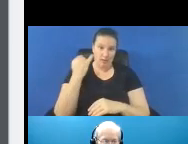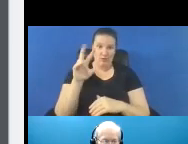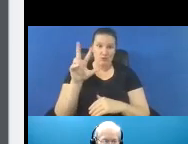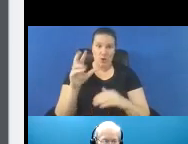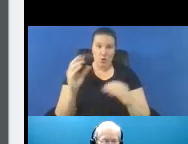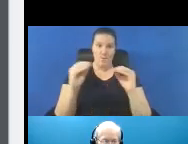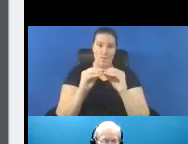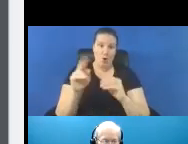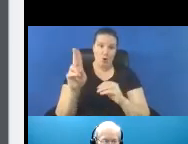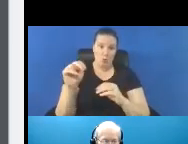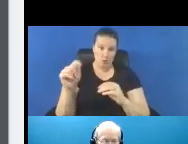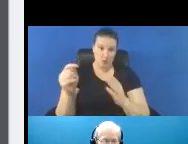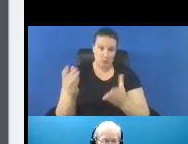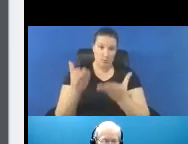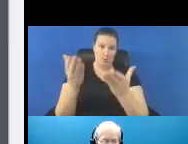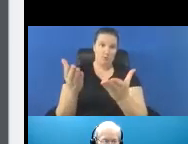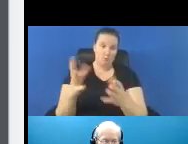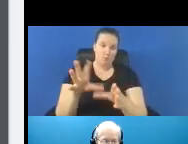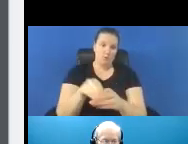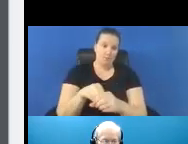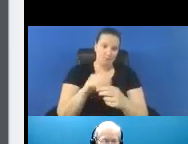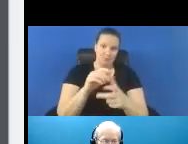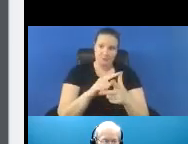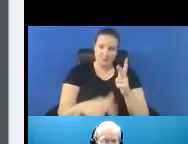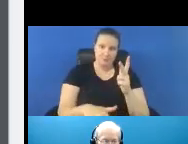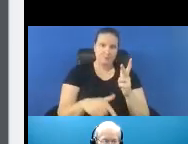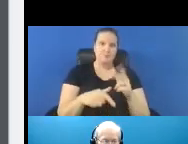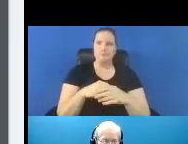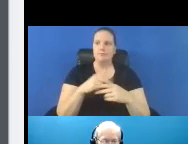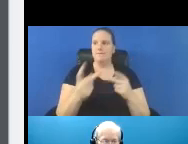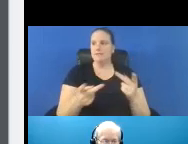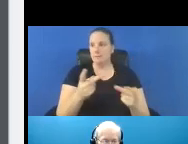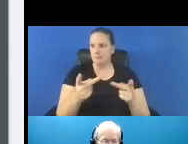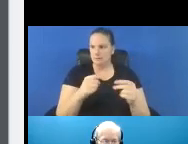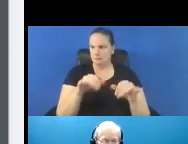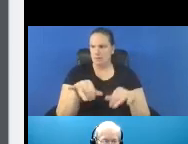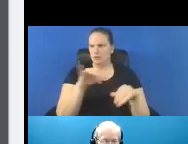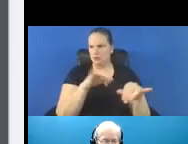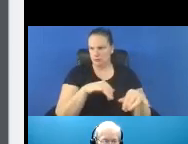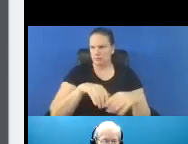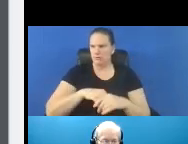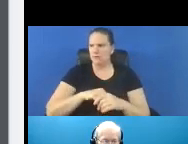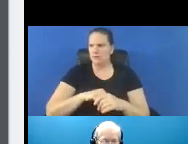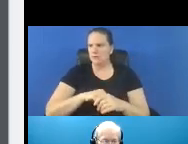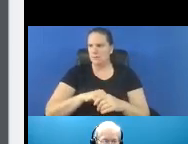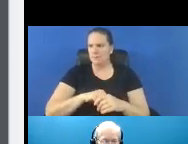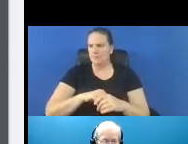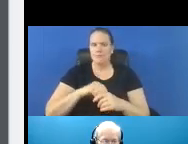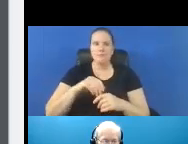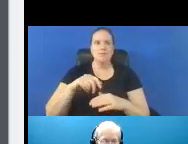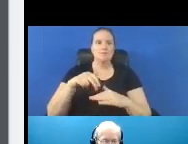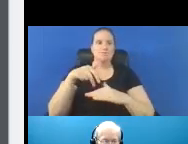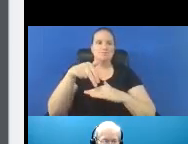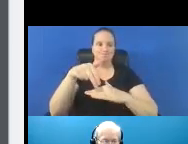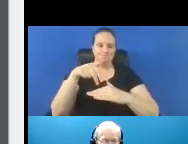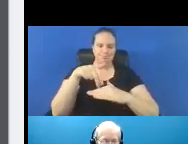units proposed, to include the following visitability standards: no step, barrier-free main entrance,